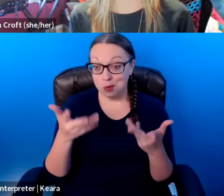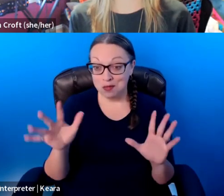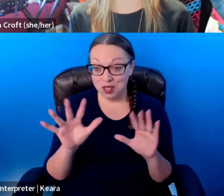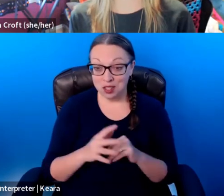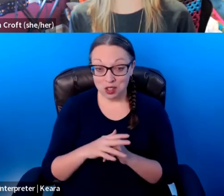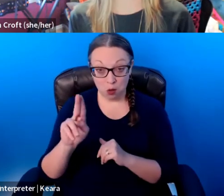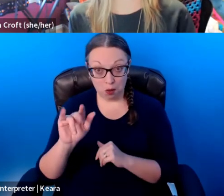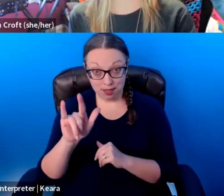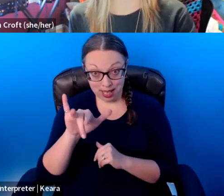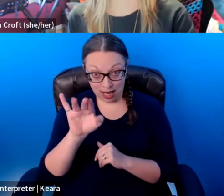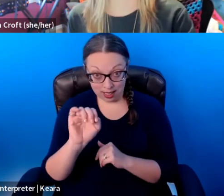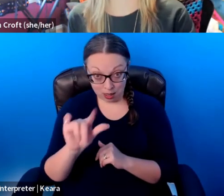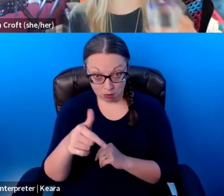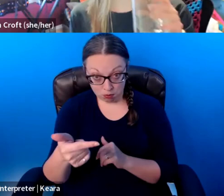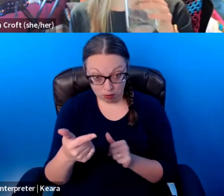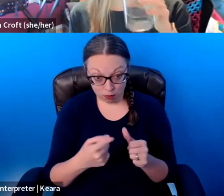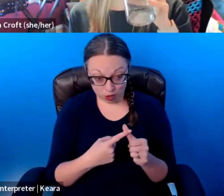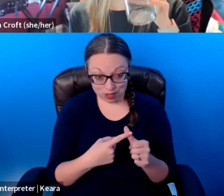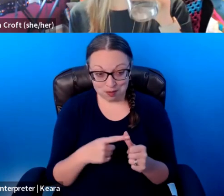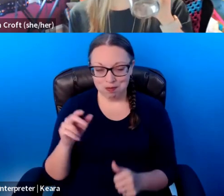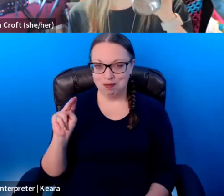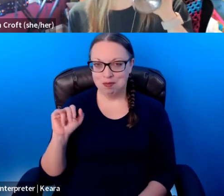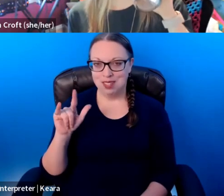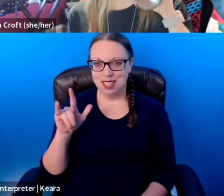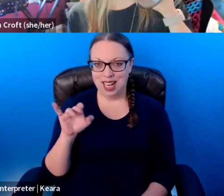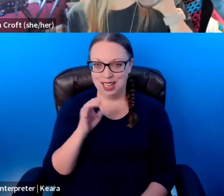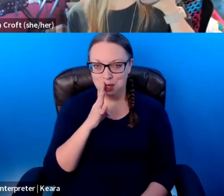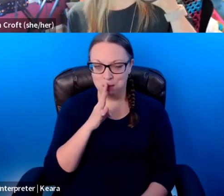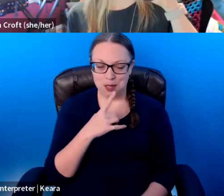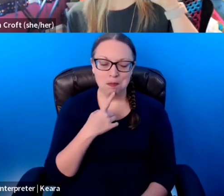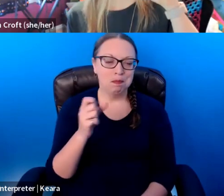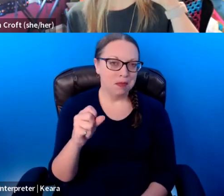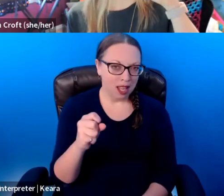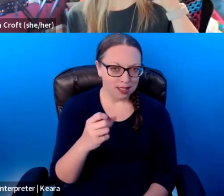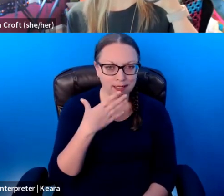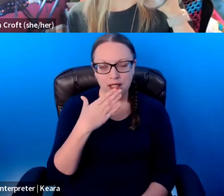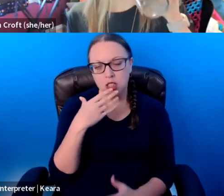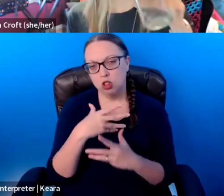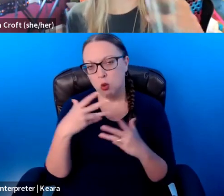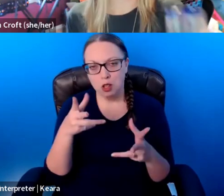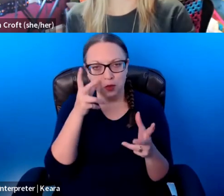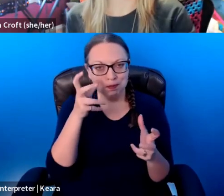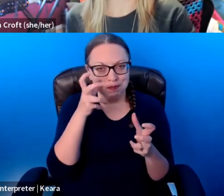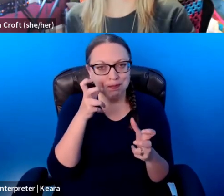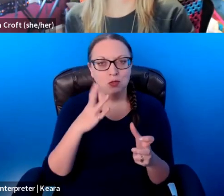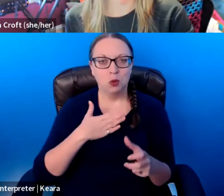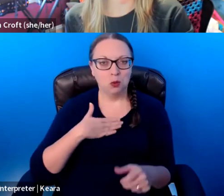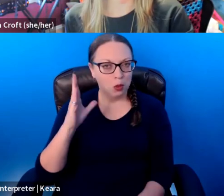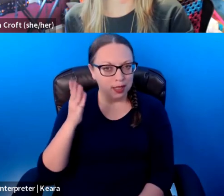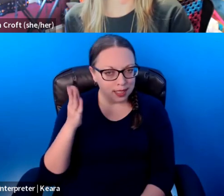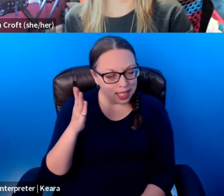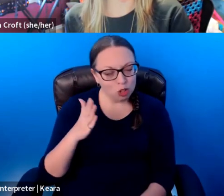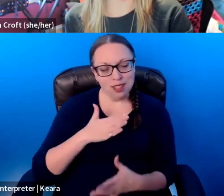Natalie, would you like to go first? Sure. Yeah, thank you so much for listening to the presentation, and I'm glad that there was so